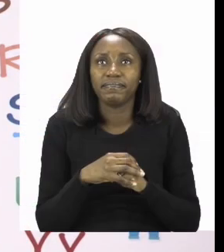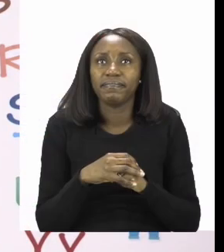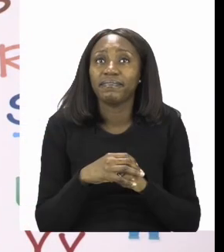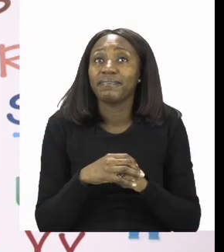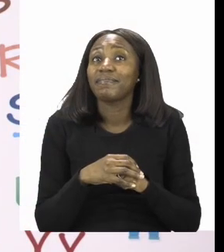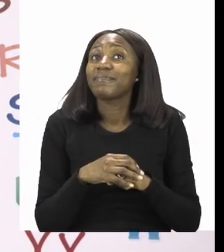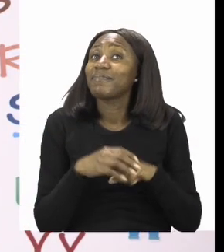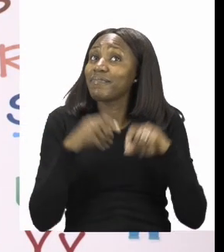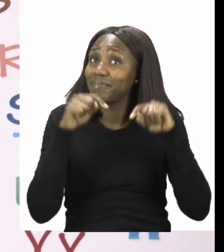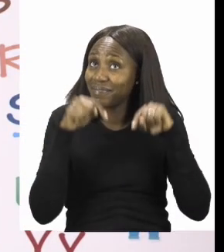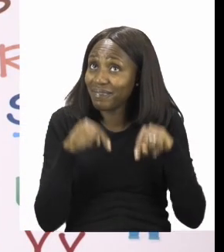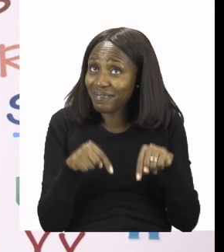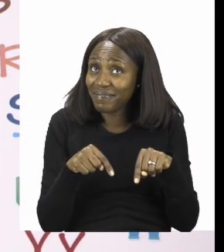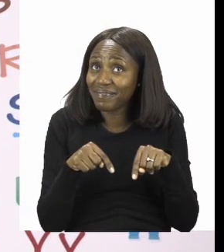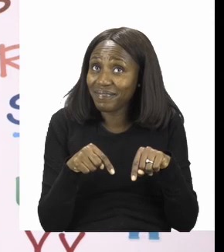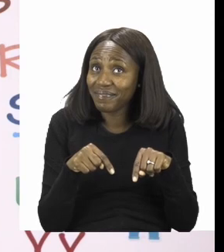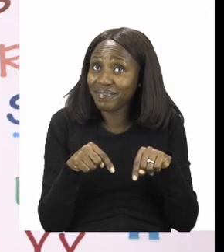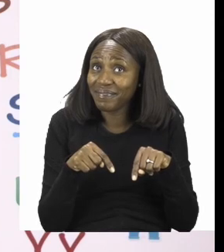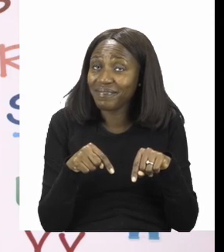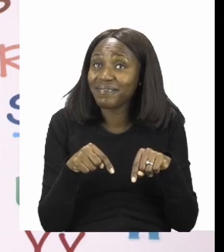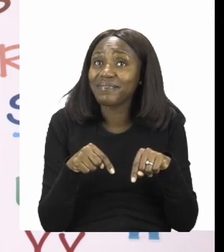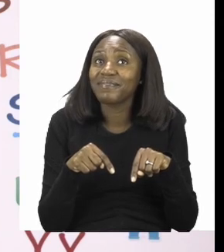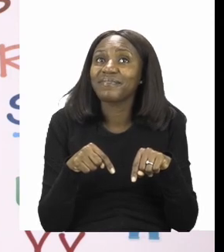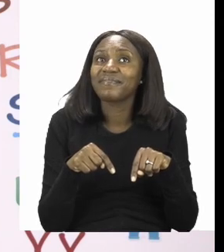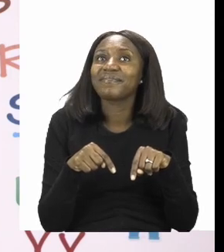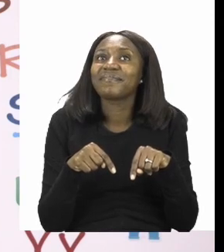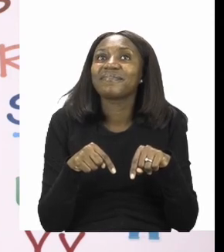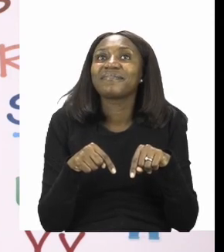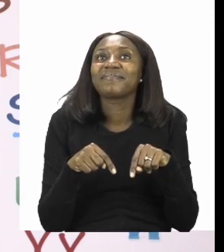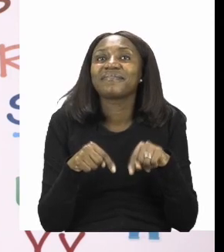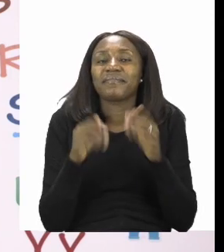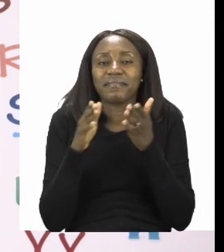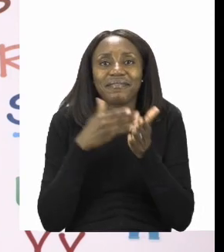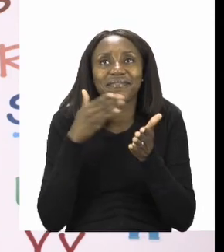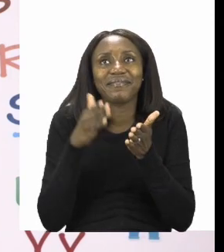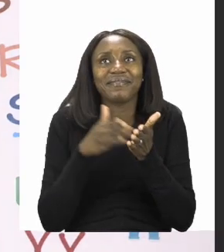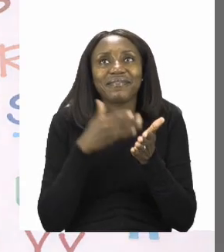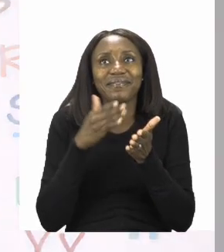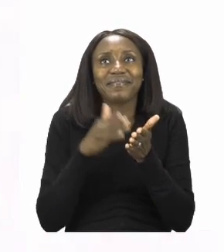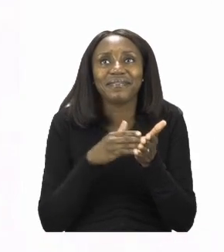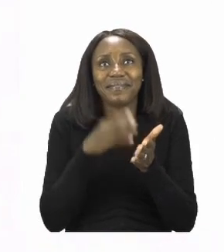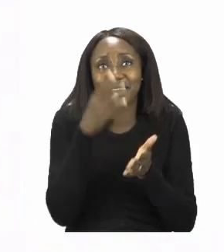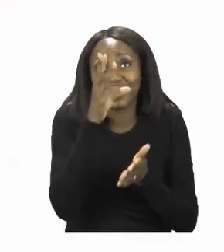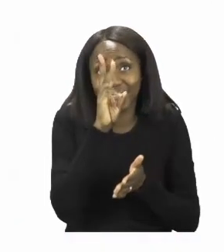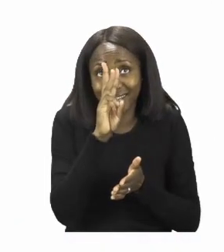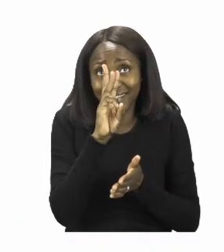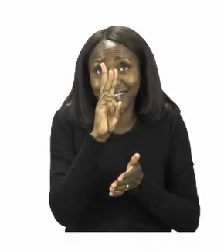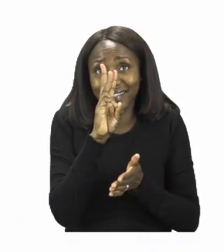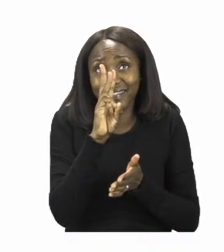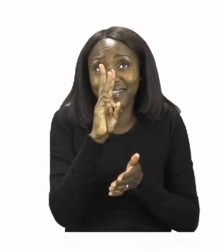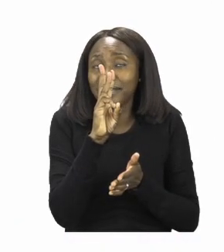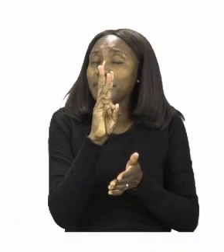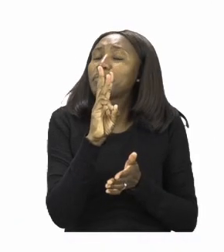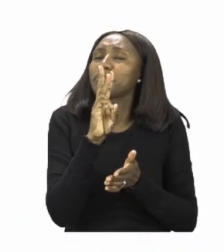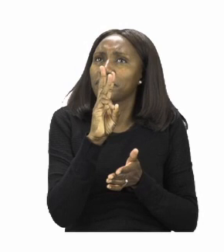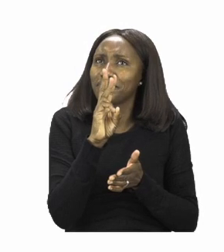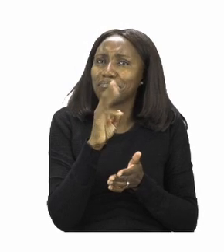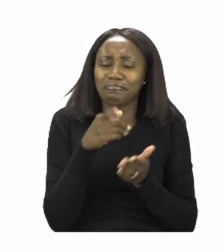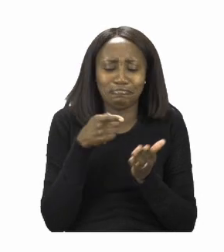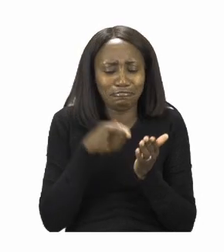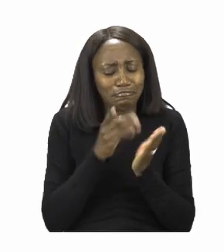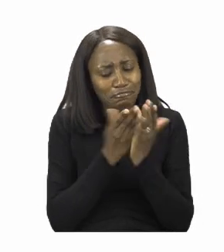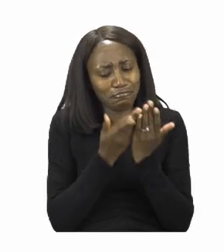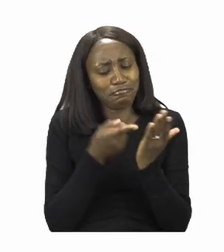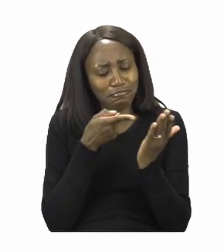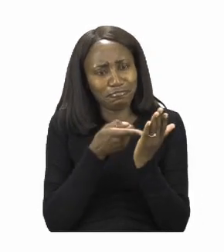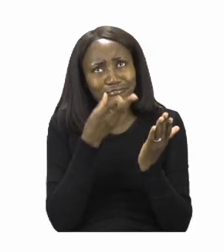For our first exercise, boys and girls, we are going to turn to page 6. On page 6, we are